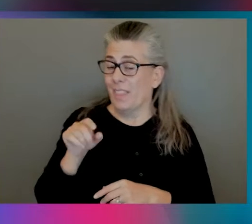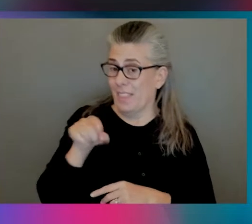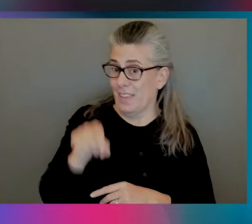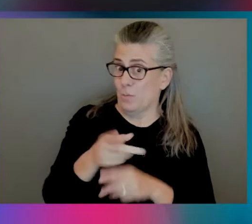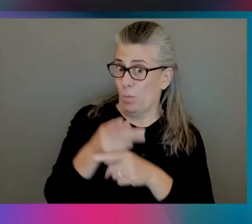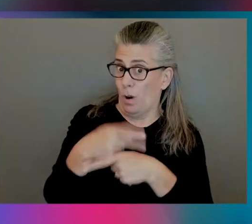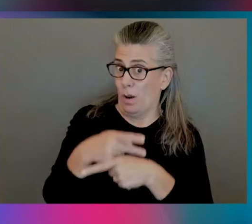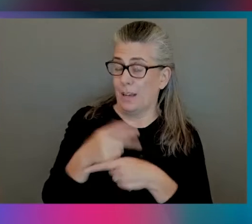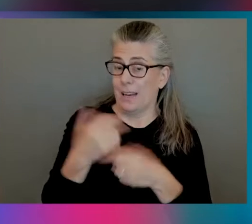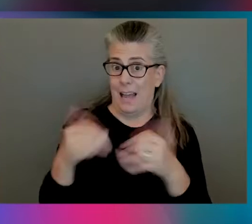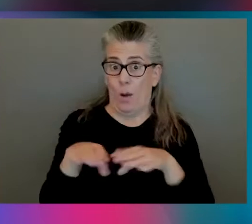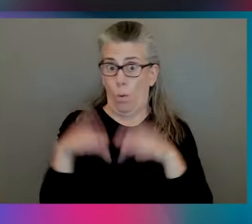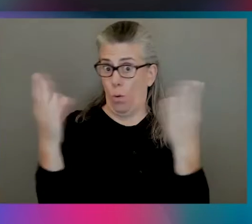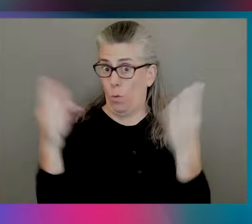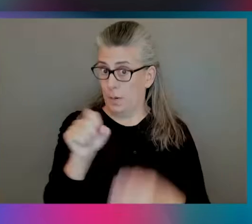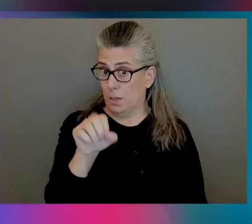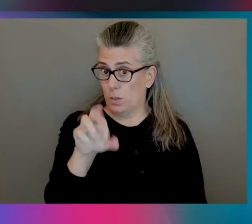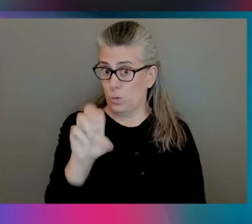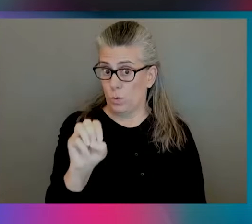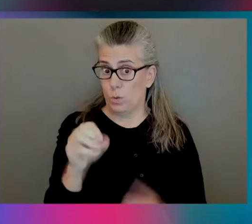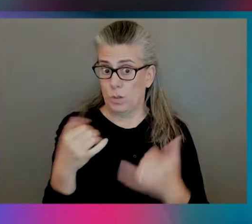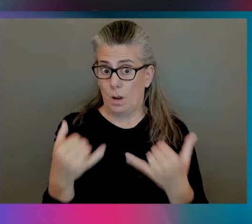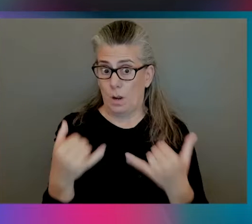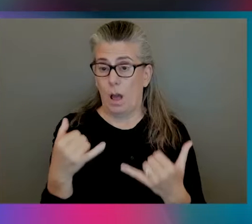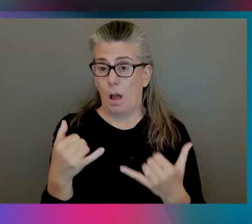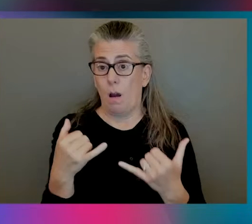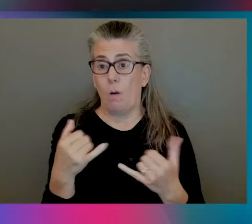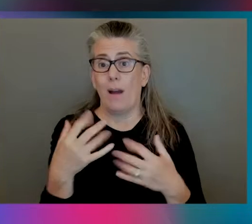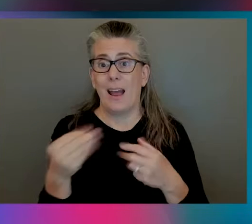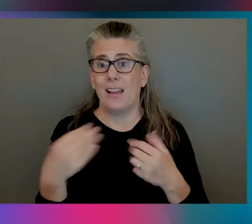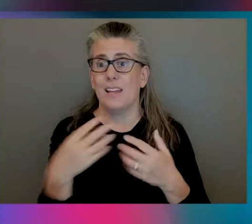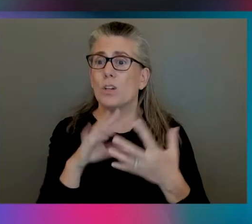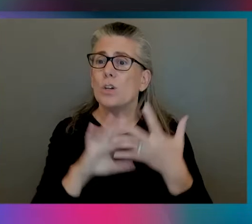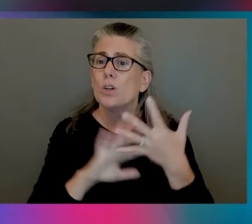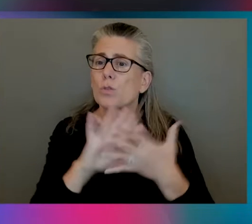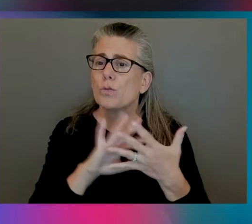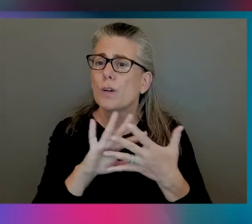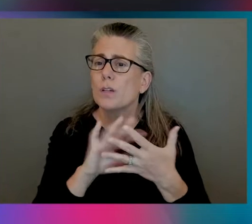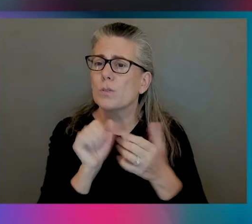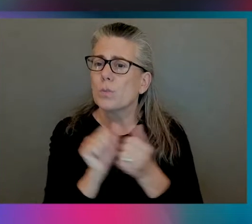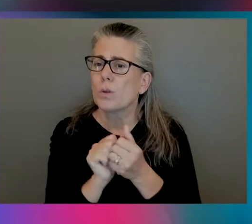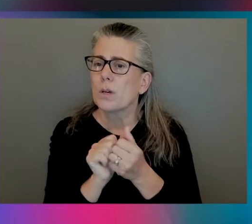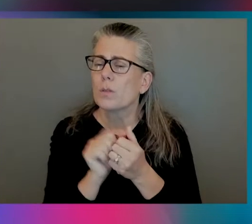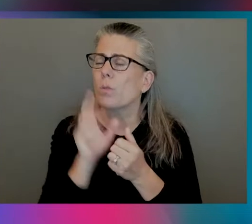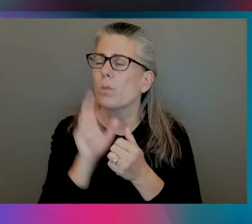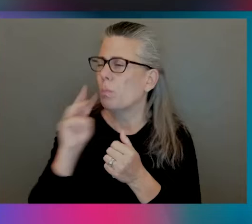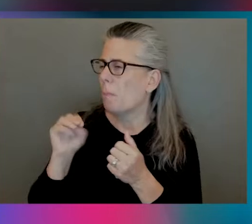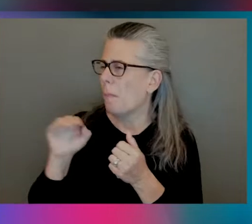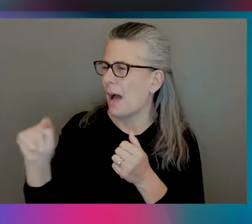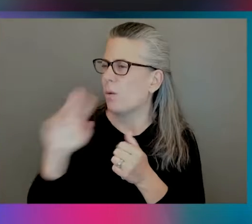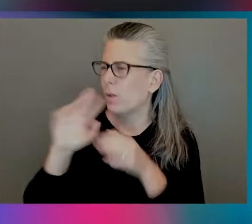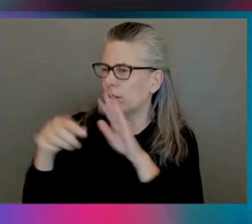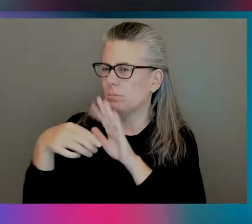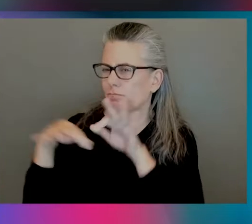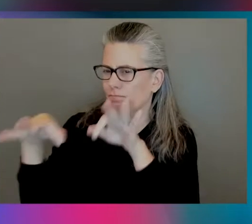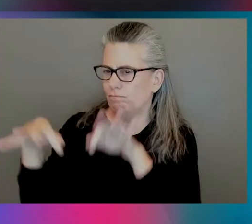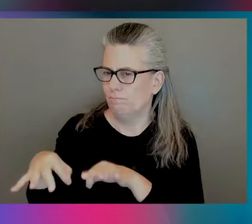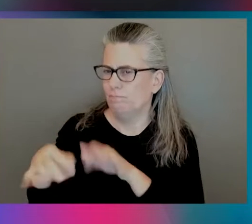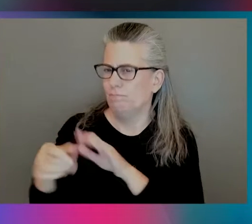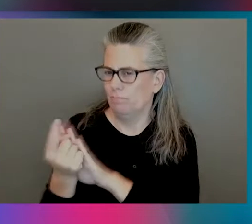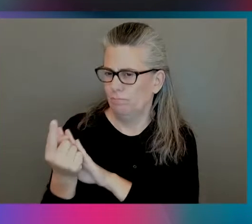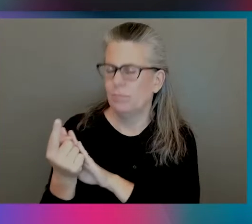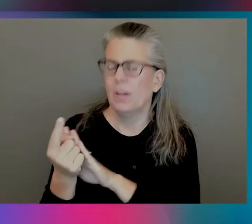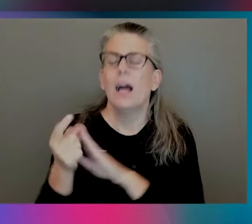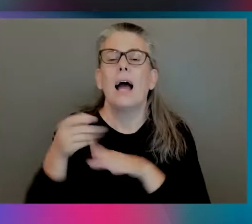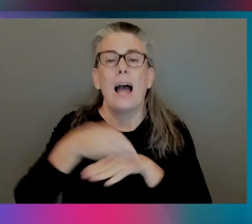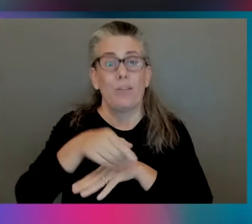open source, and it's there in our GitHub page, which I think Matt is going to walk through in a moment. So after this session, feel